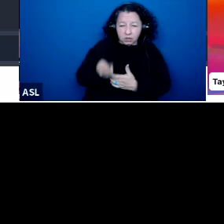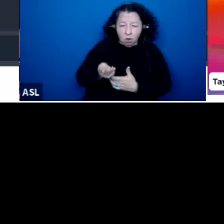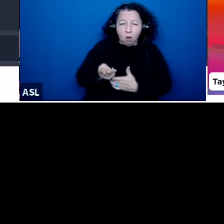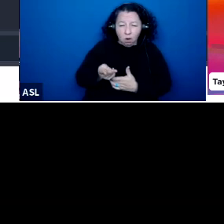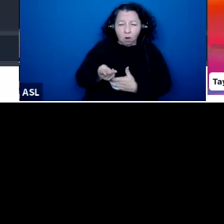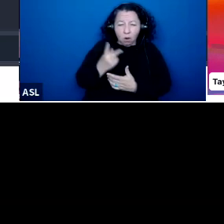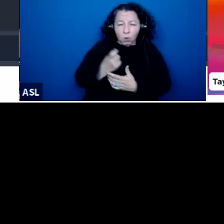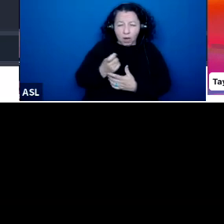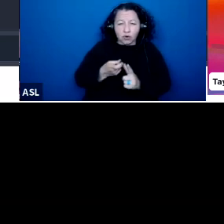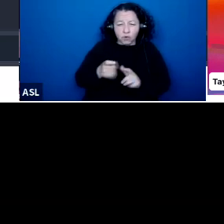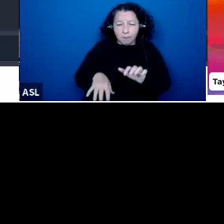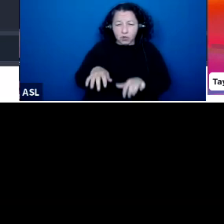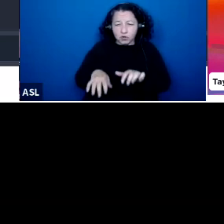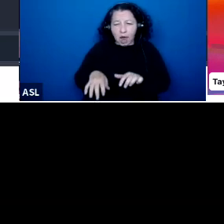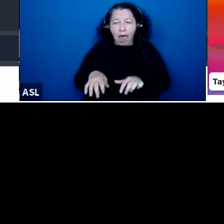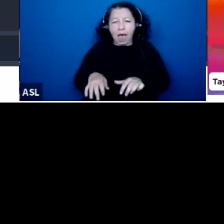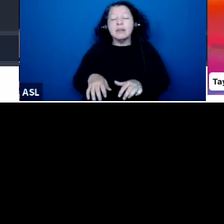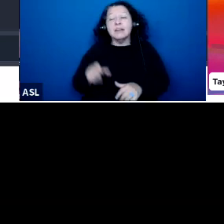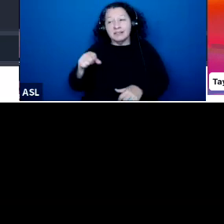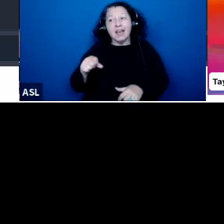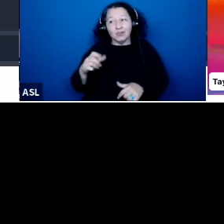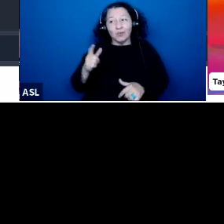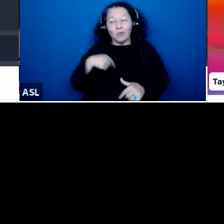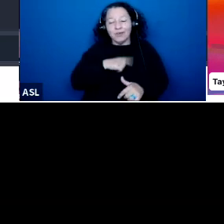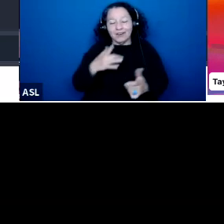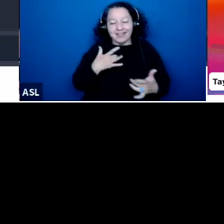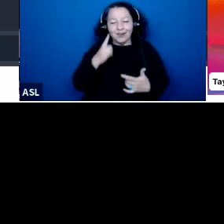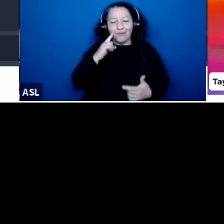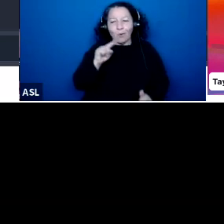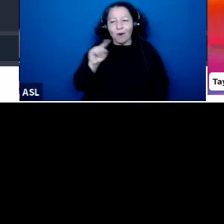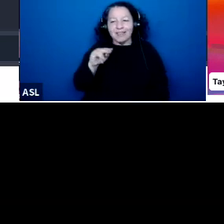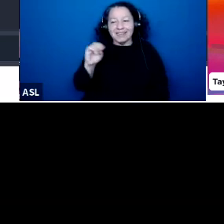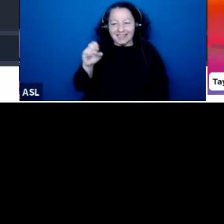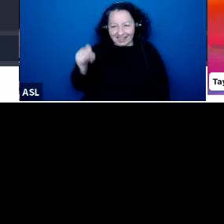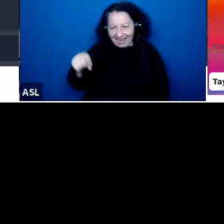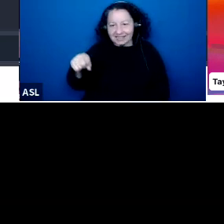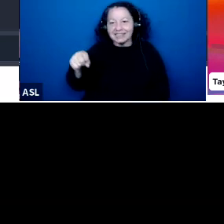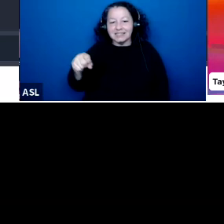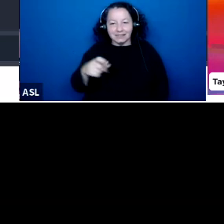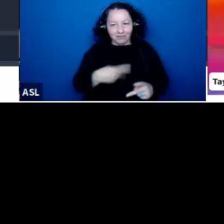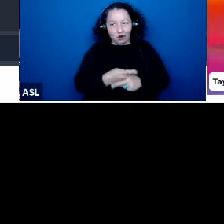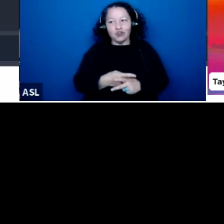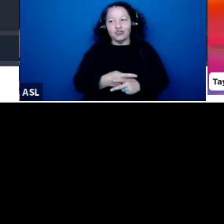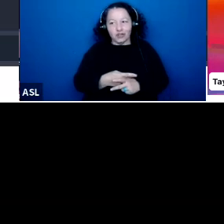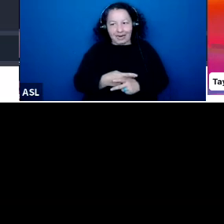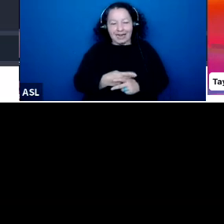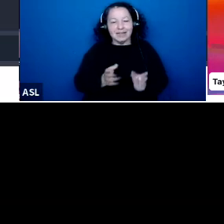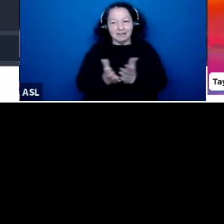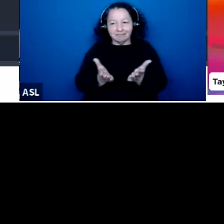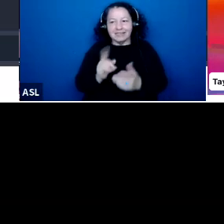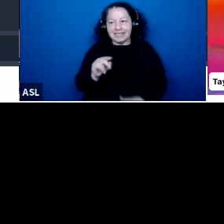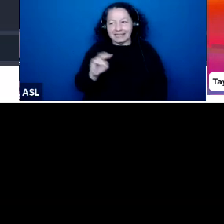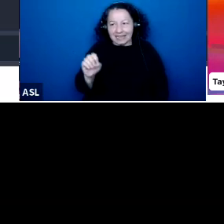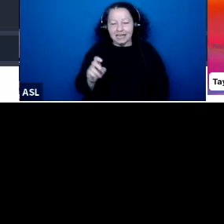I saw a question there in the chat about, which we're excited for the zine, but also, yes, our hope